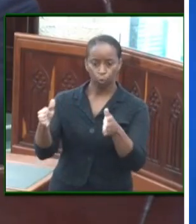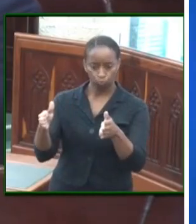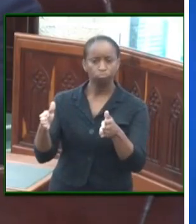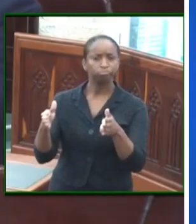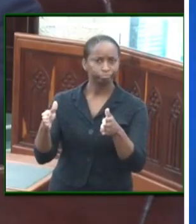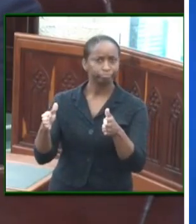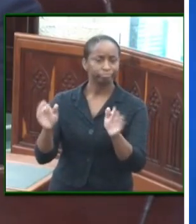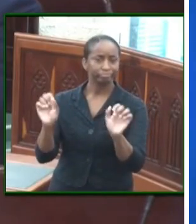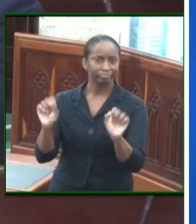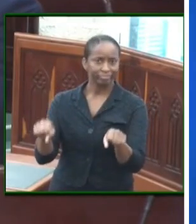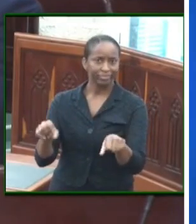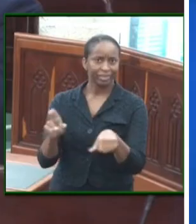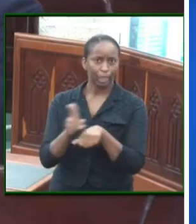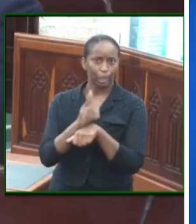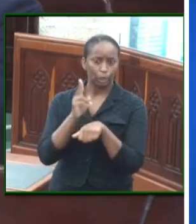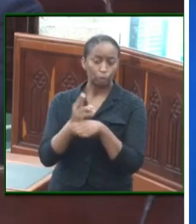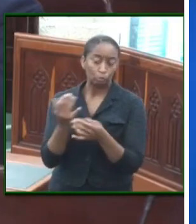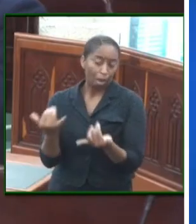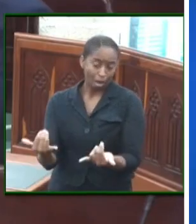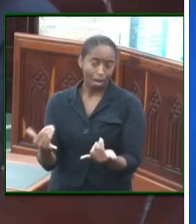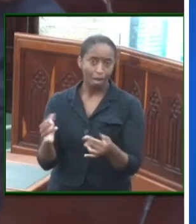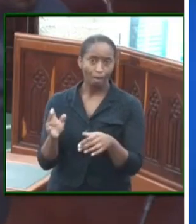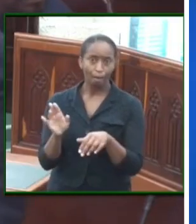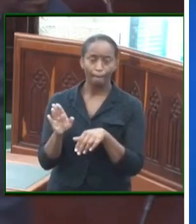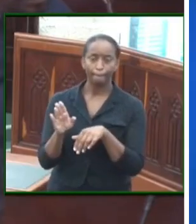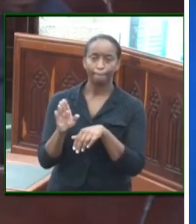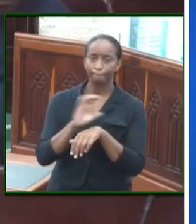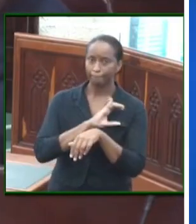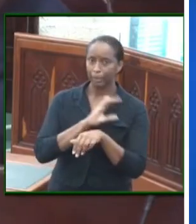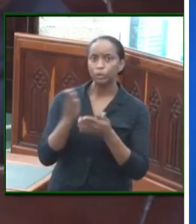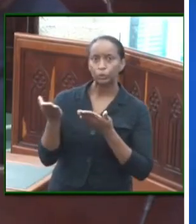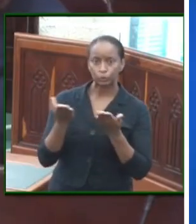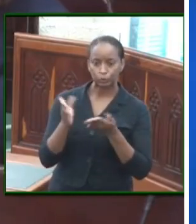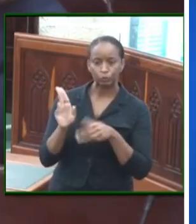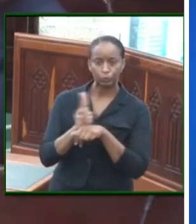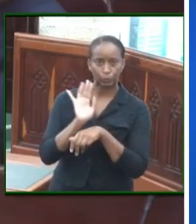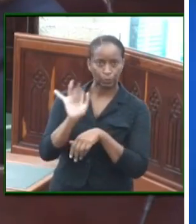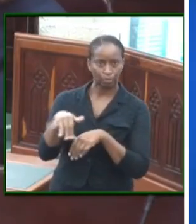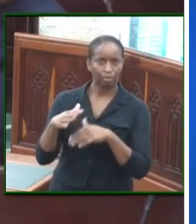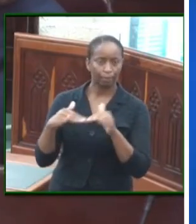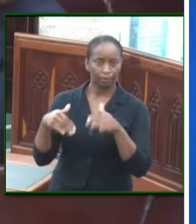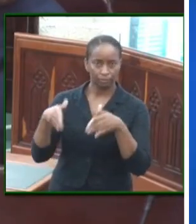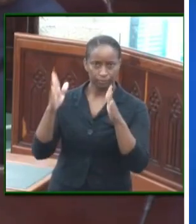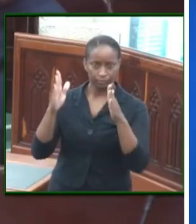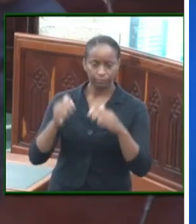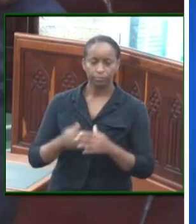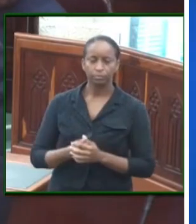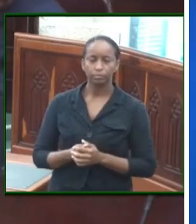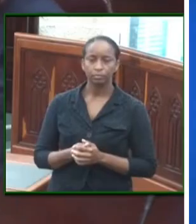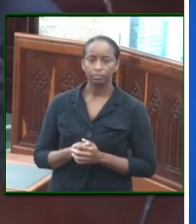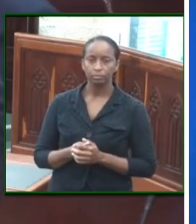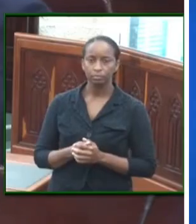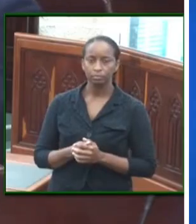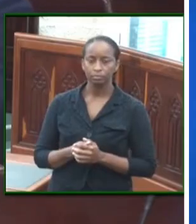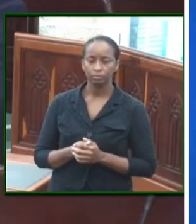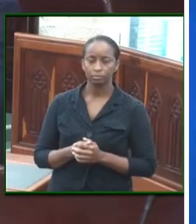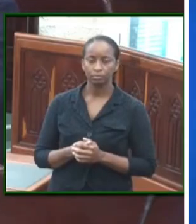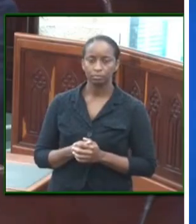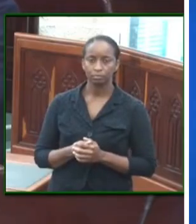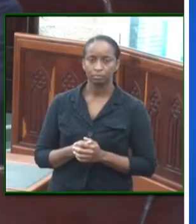now by the police service. In addition, Mr. Speaker, we saw it fit to help